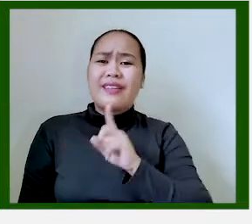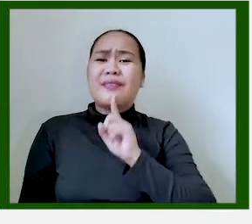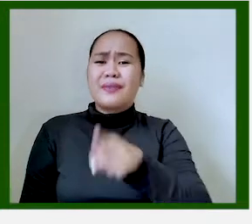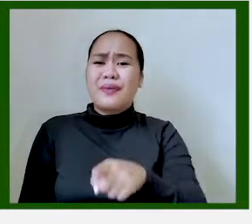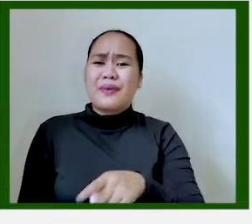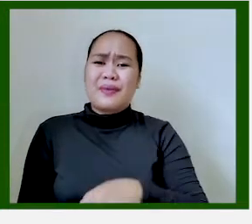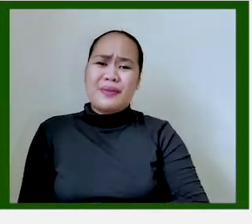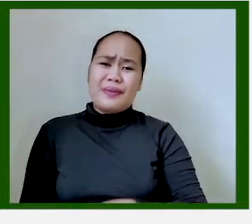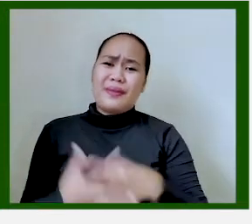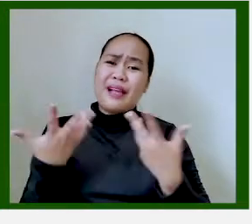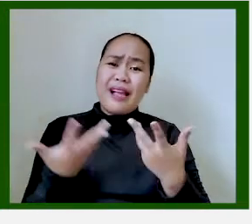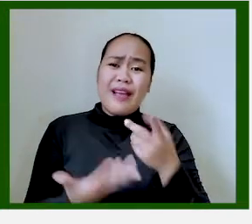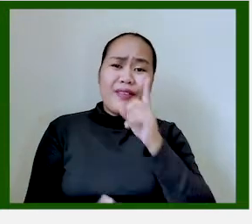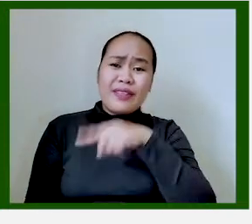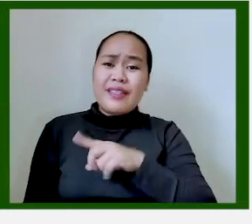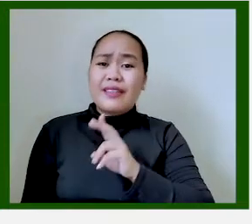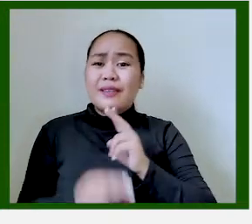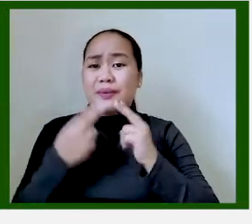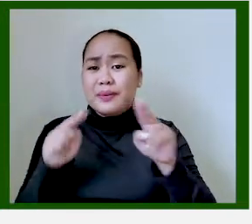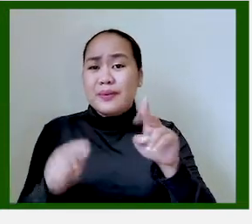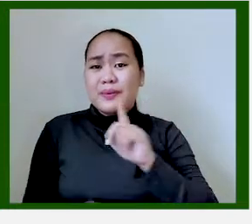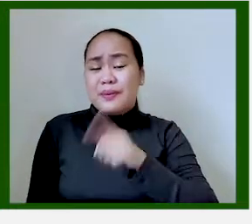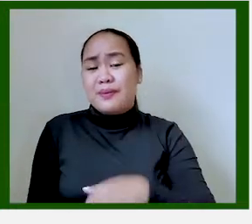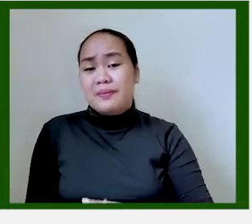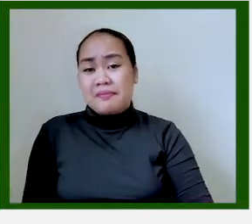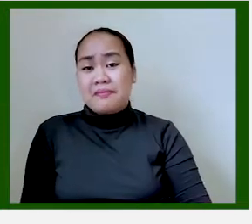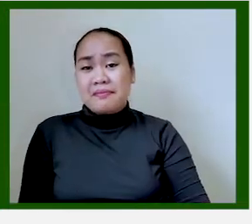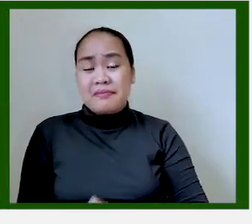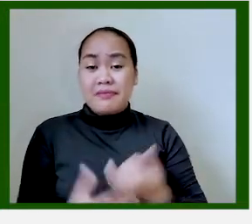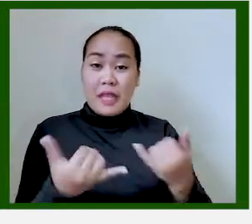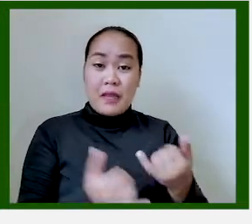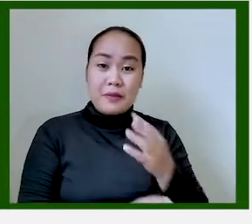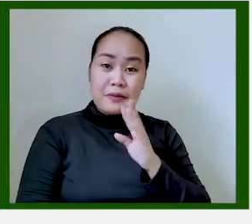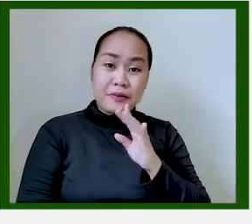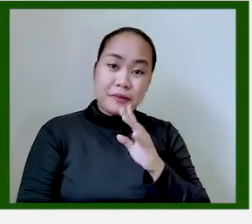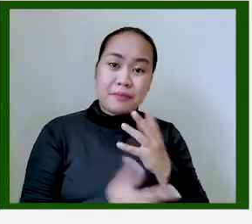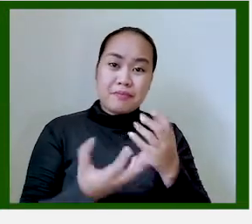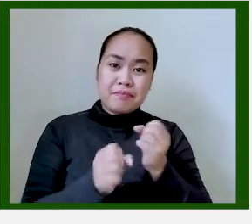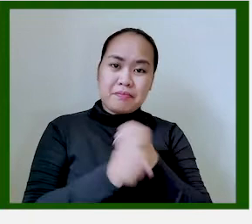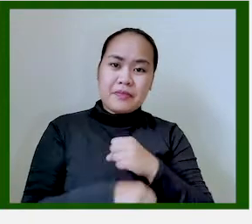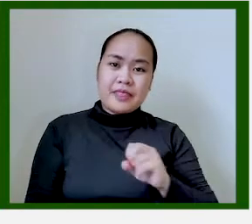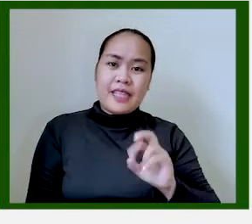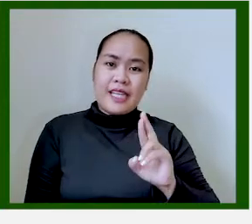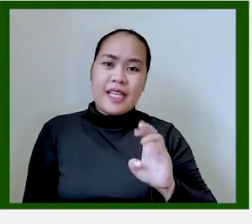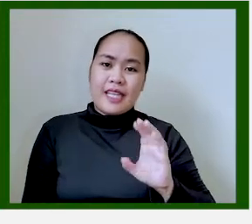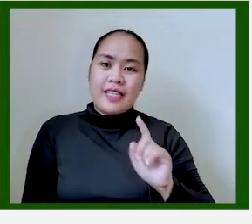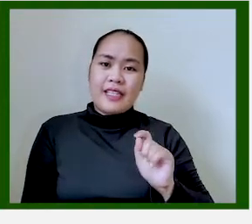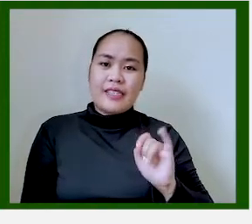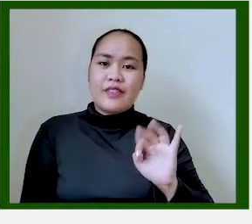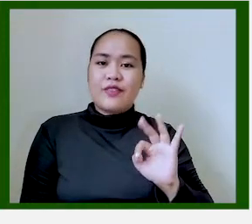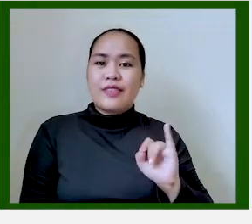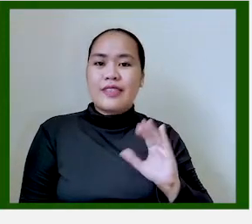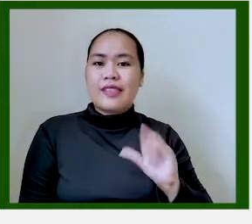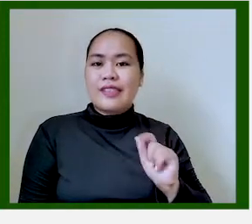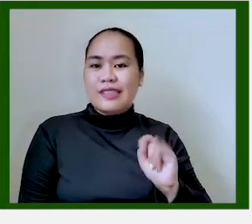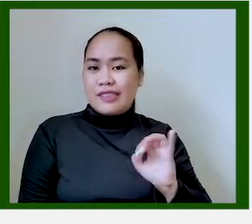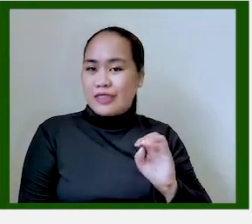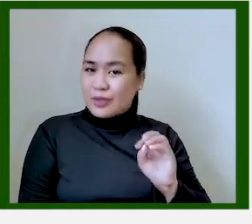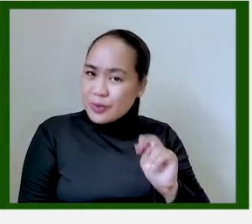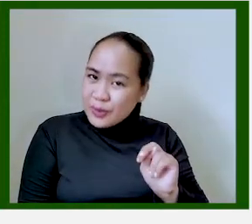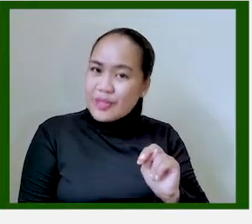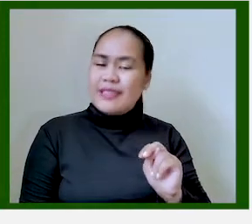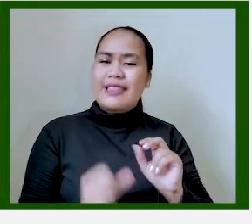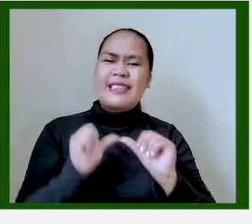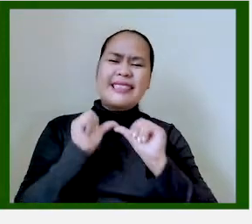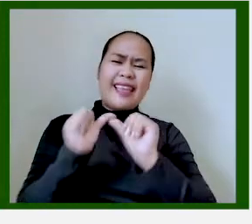news, di ba? So as we speak, no, rectifications are ongoing, no. Again, there is still a process of elimination as to